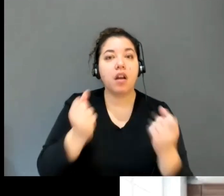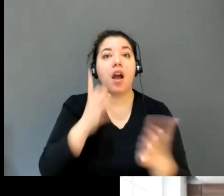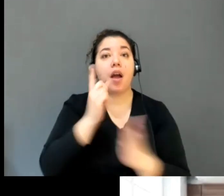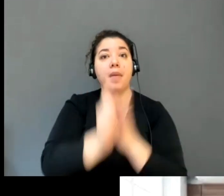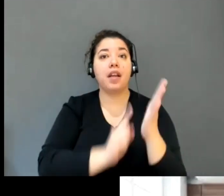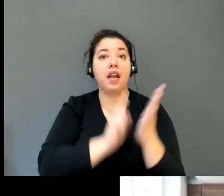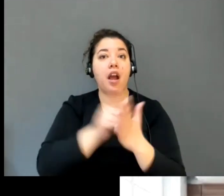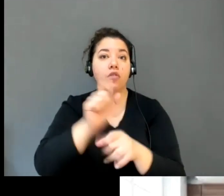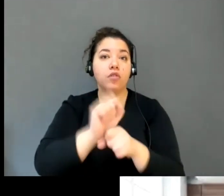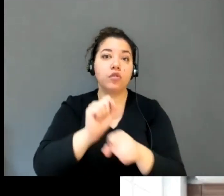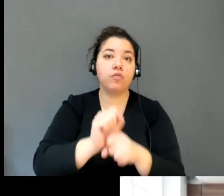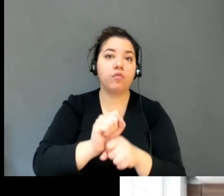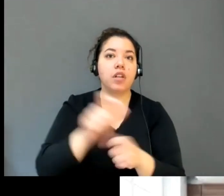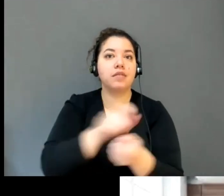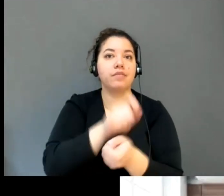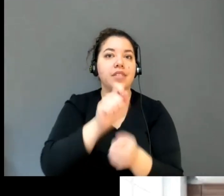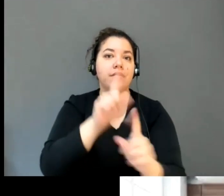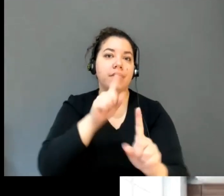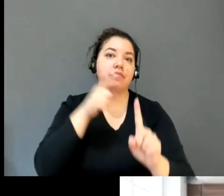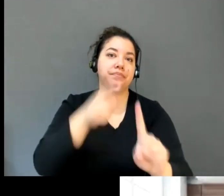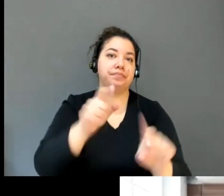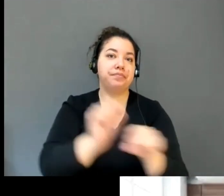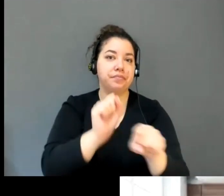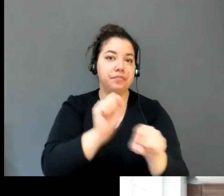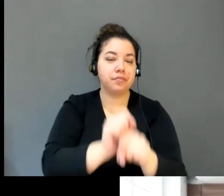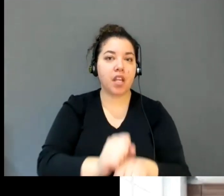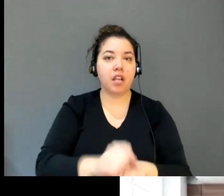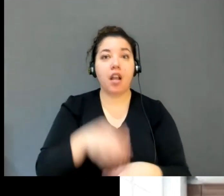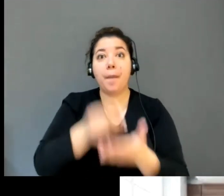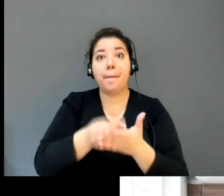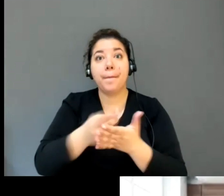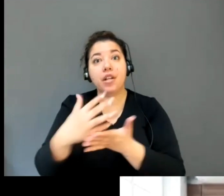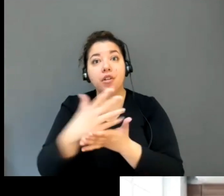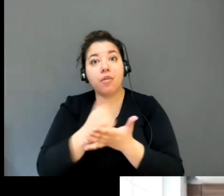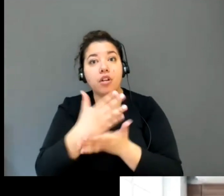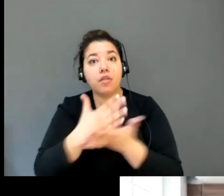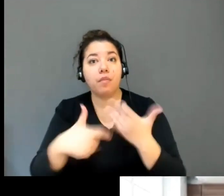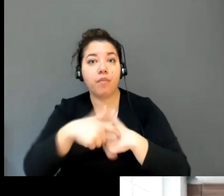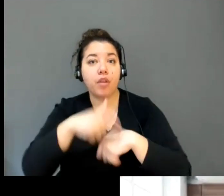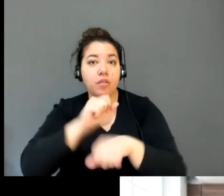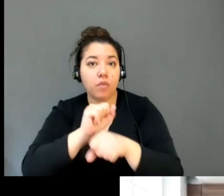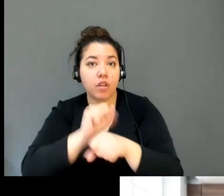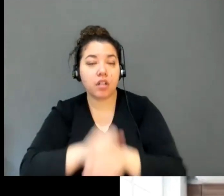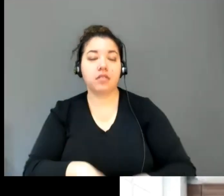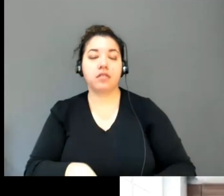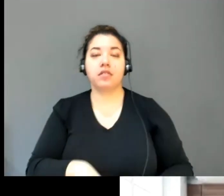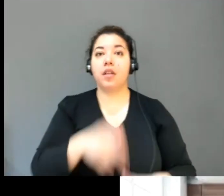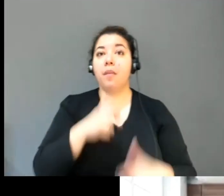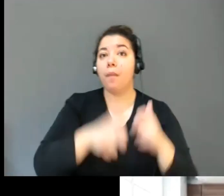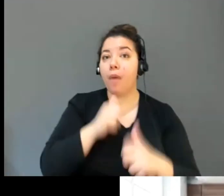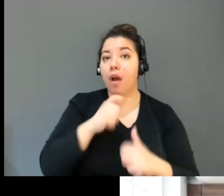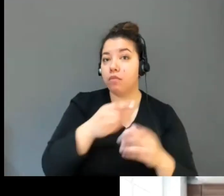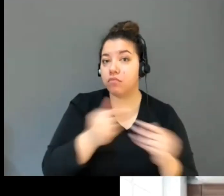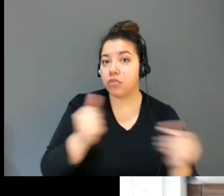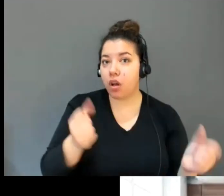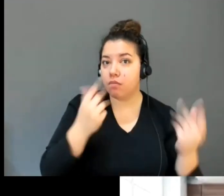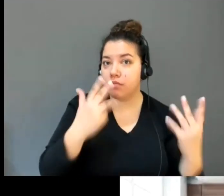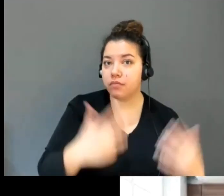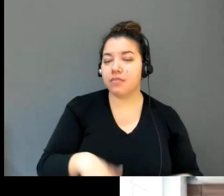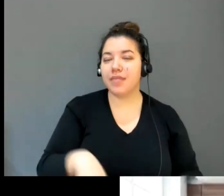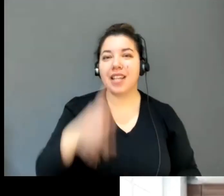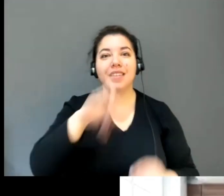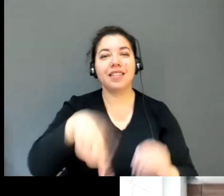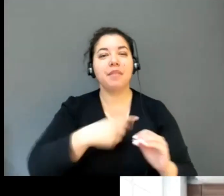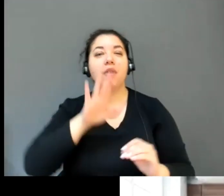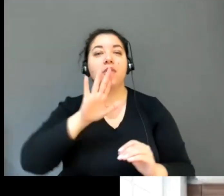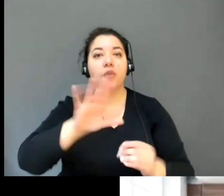task, the amount of money you earned on a part-time job, the amount of problems you solved, think about your numbers